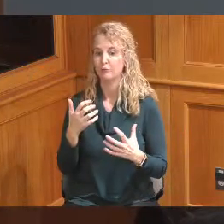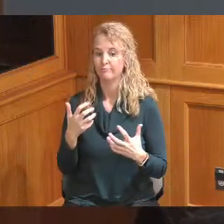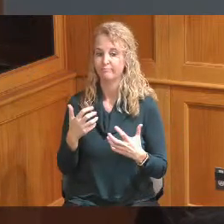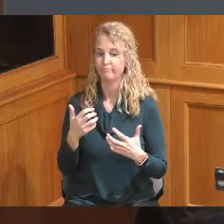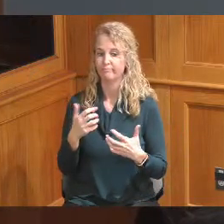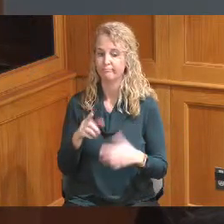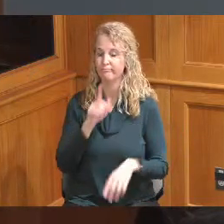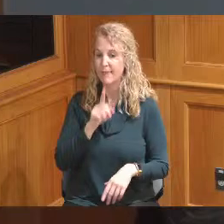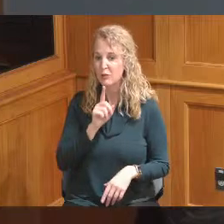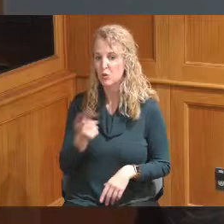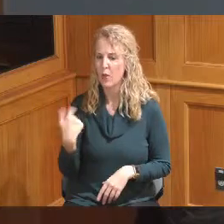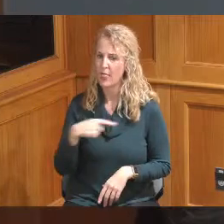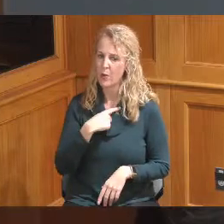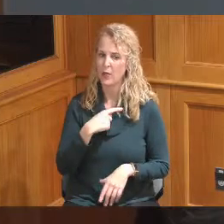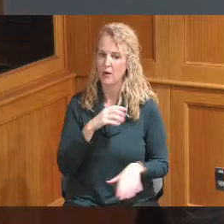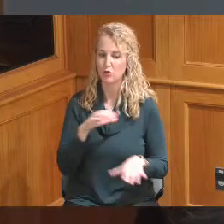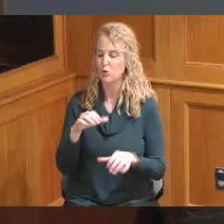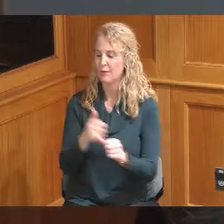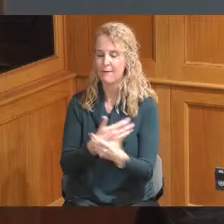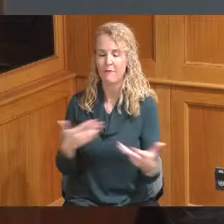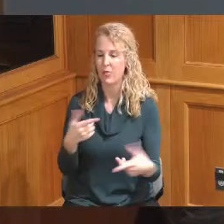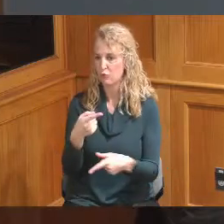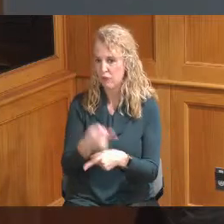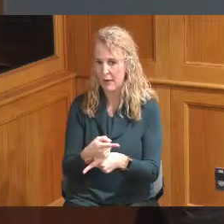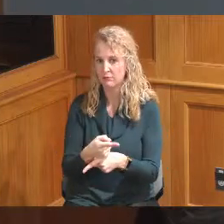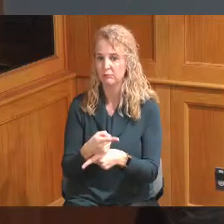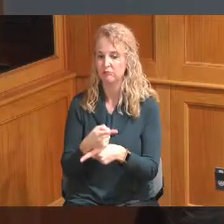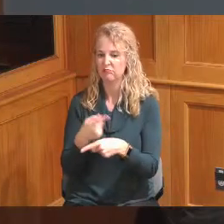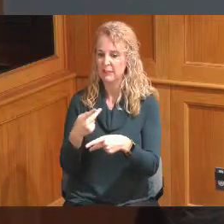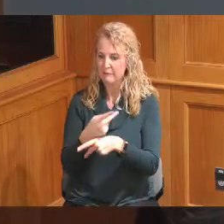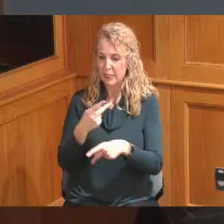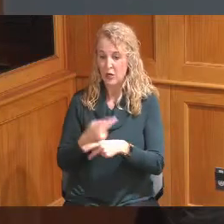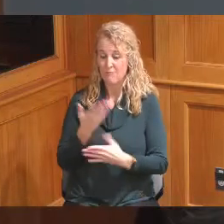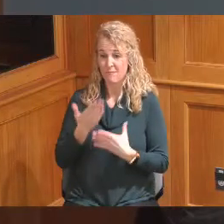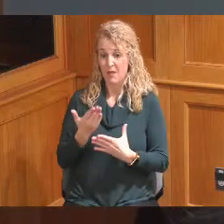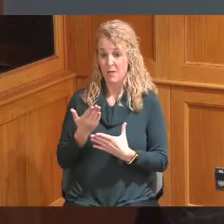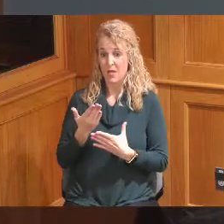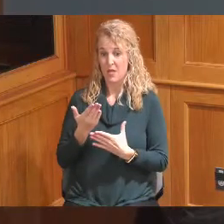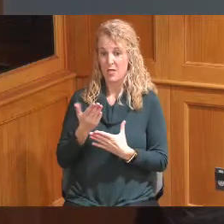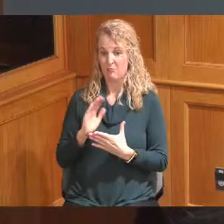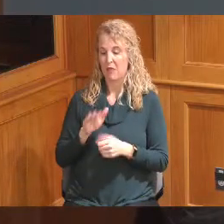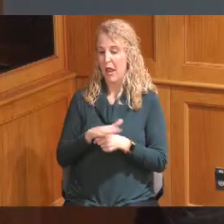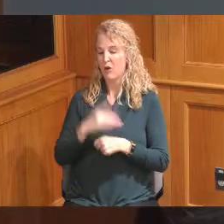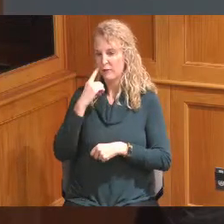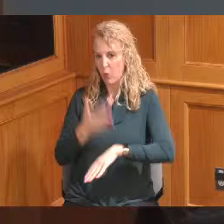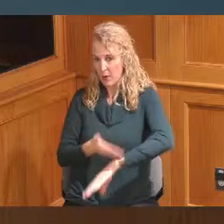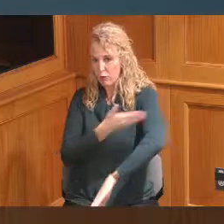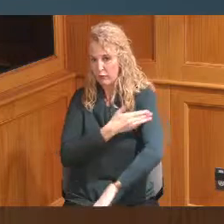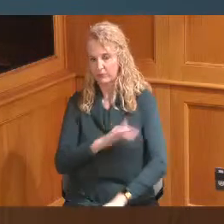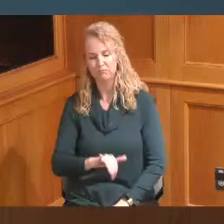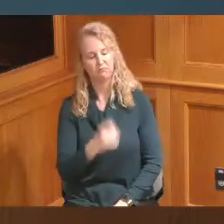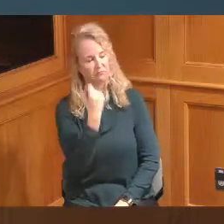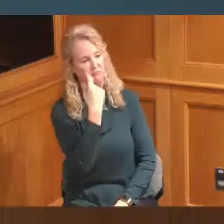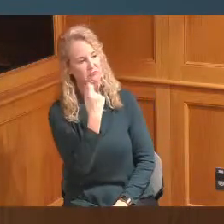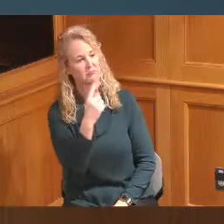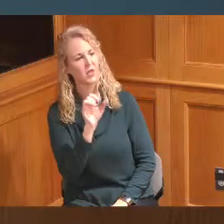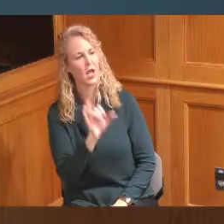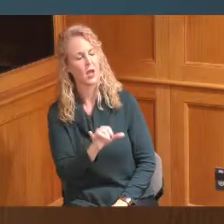correctly. Taking all the advantages that we can and the things that we don't know. No, I got you. I just, when they gave